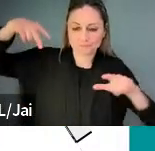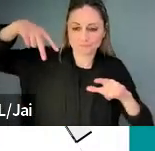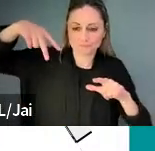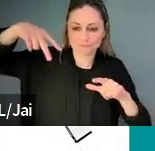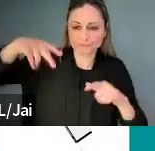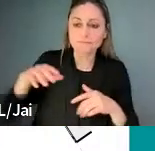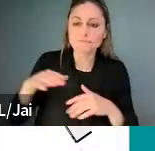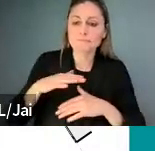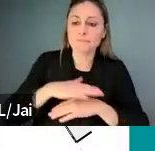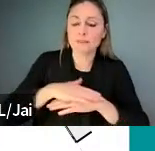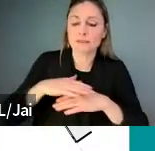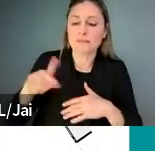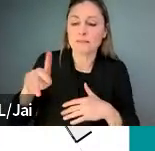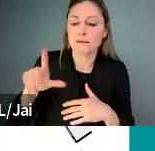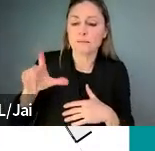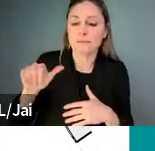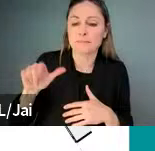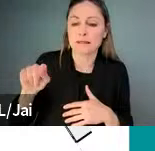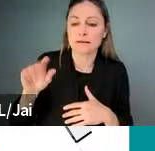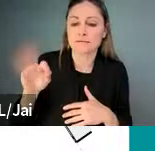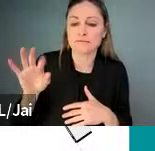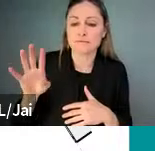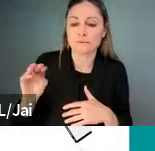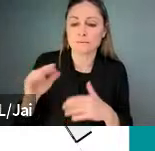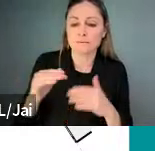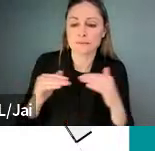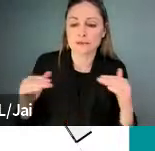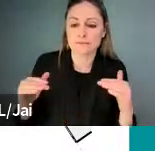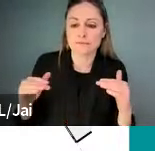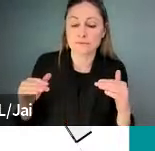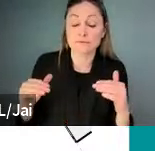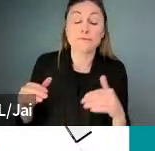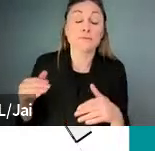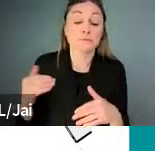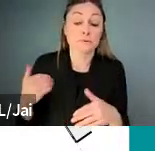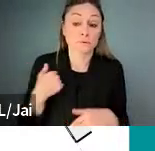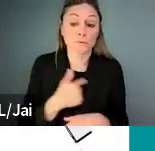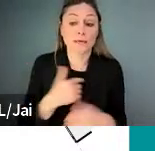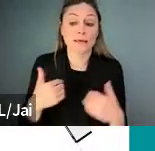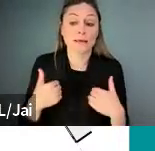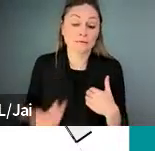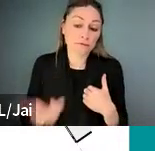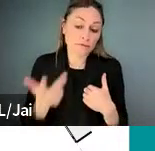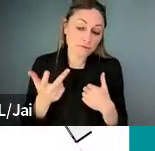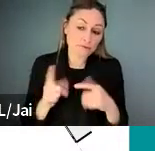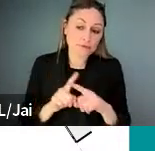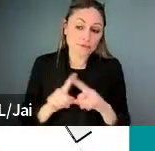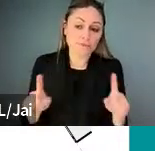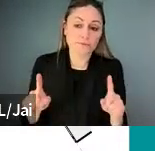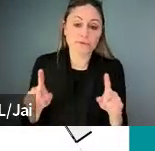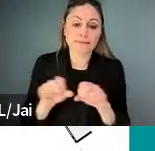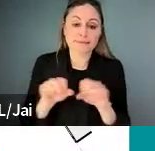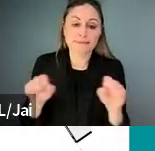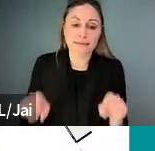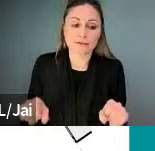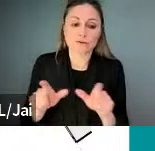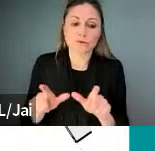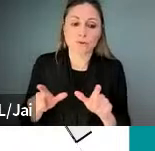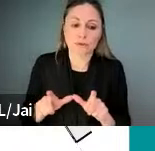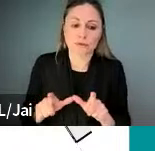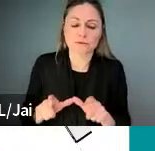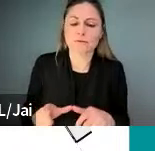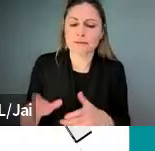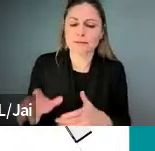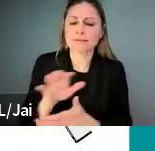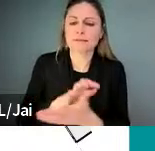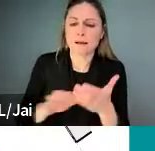level of the station and the station locations. And we have 3 different station locations. It's really a